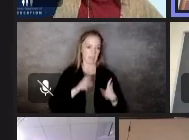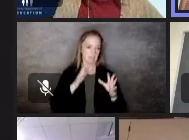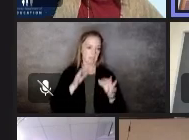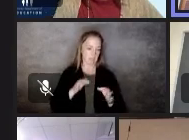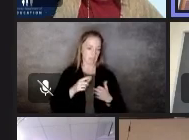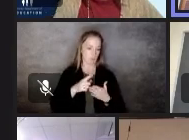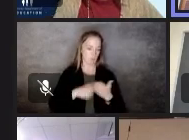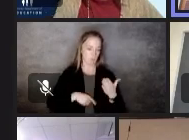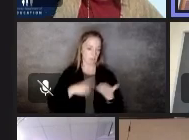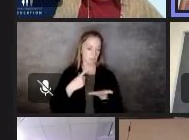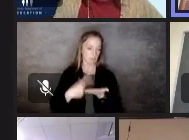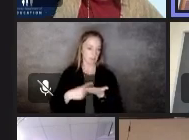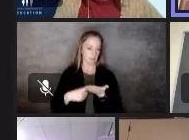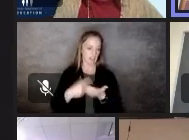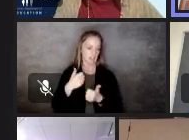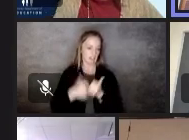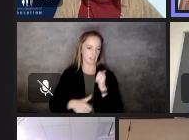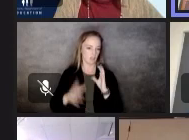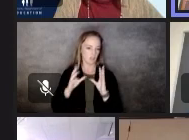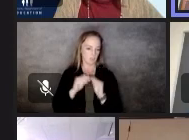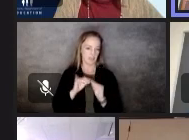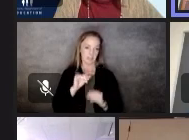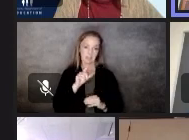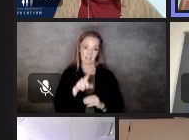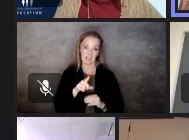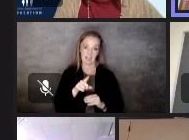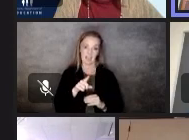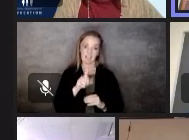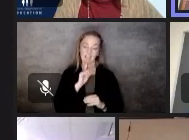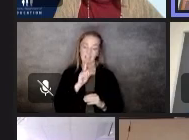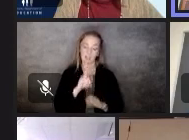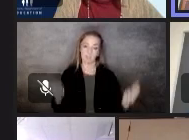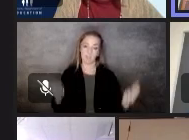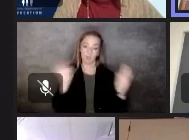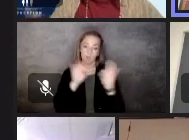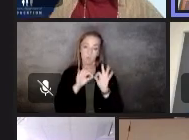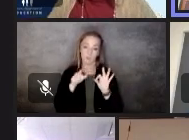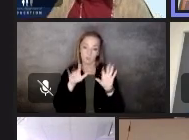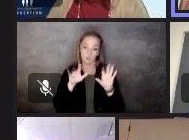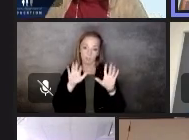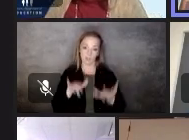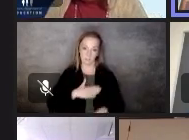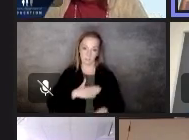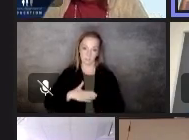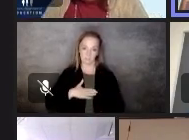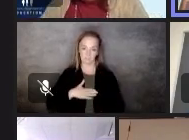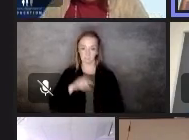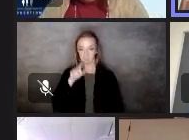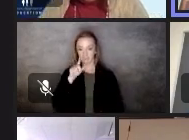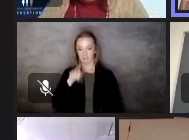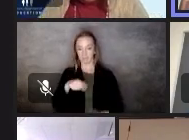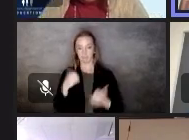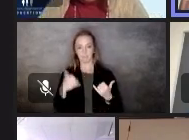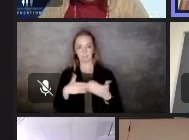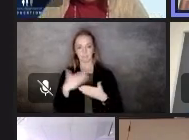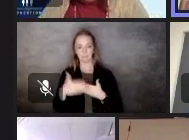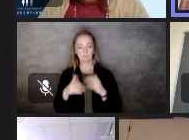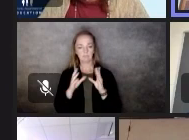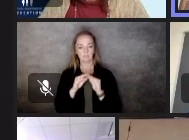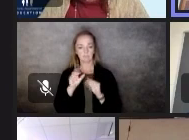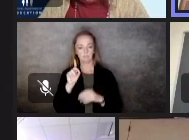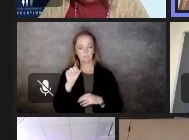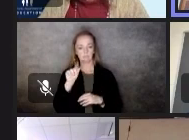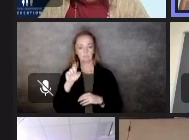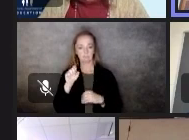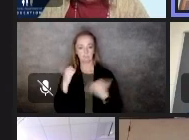talk about at these meetings. These are super important for you to fill out. These are our meeting dates for